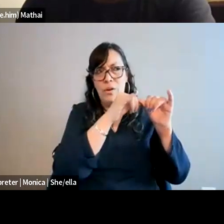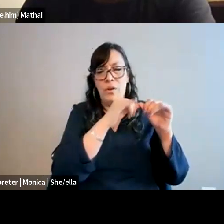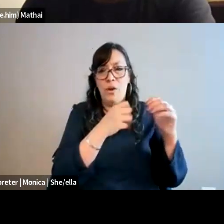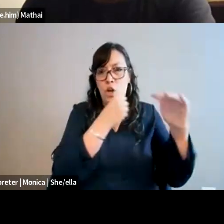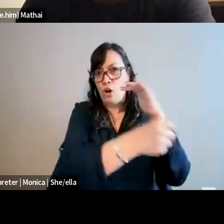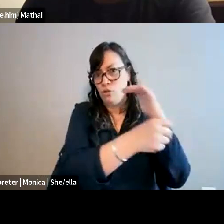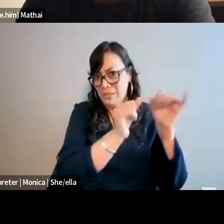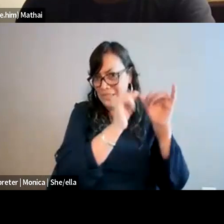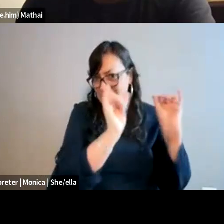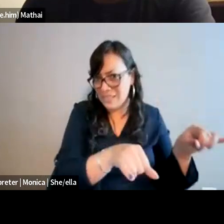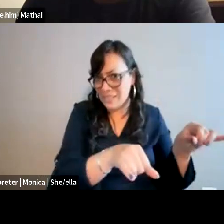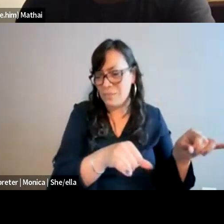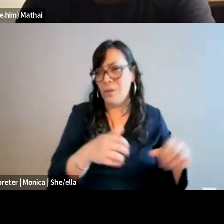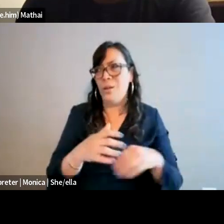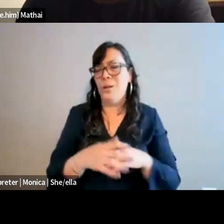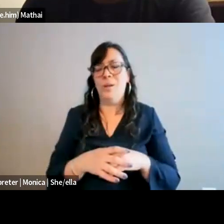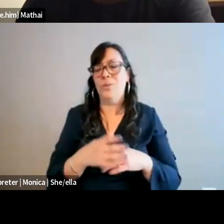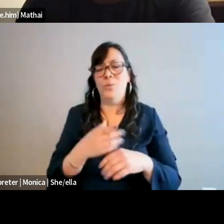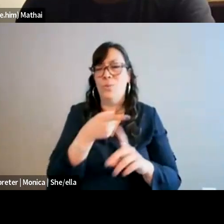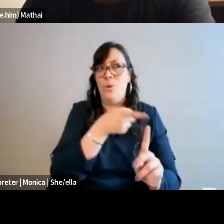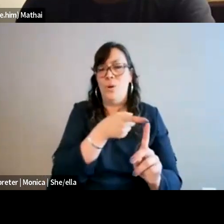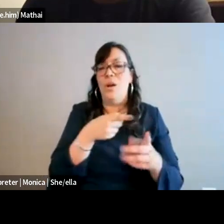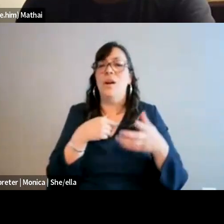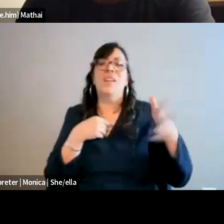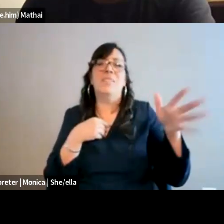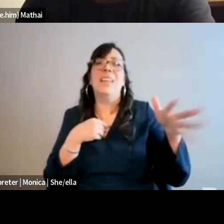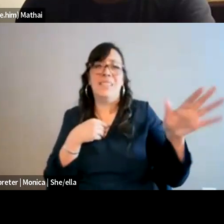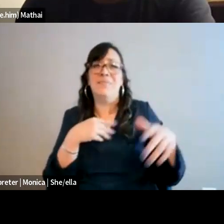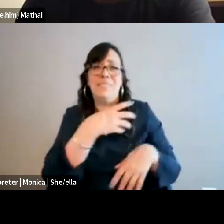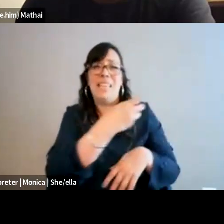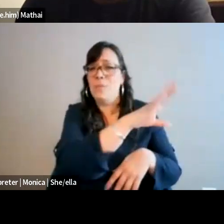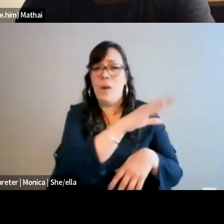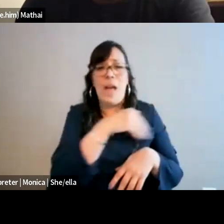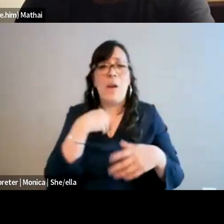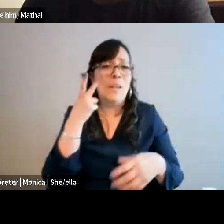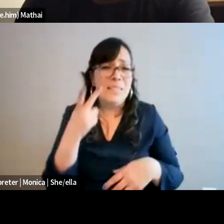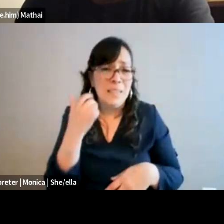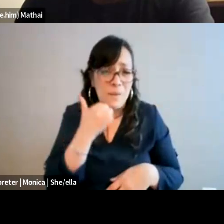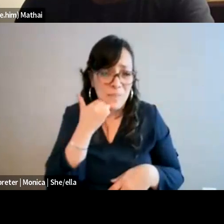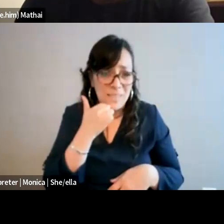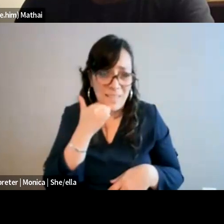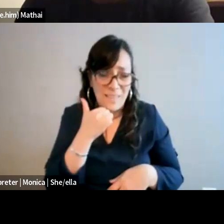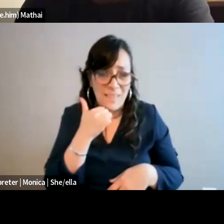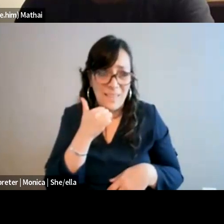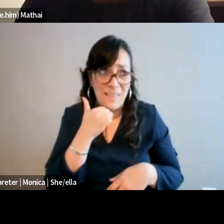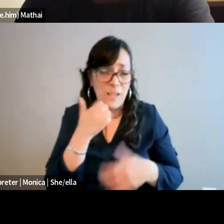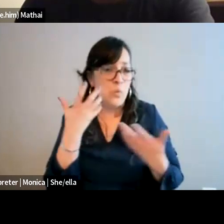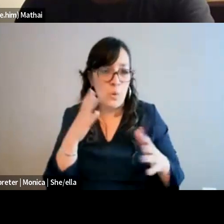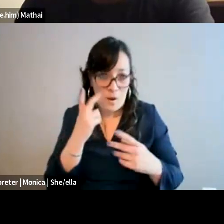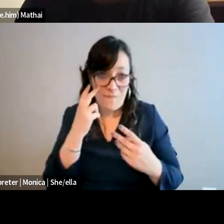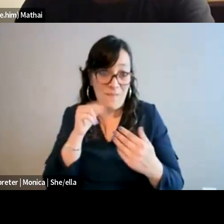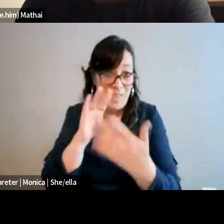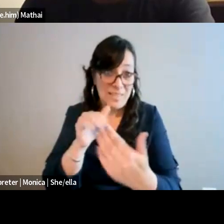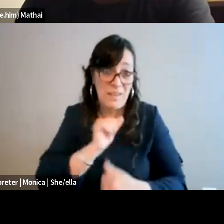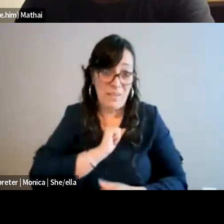just get them away from our side so that we don't have to contend with what is facing us,